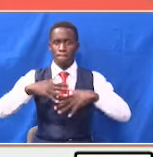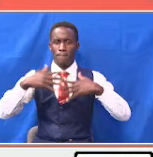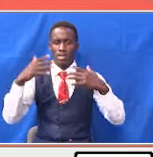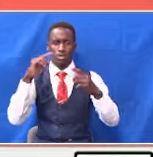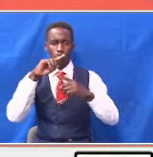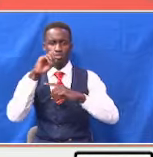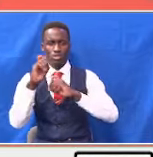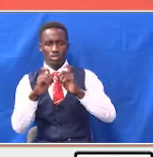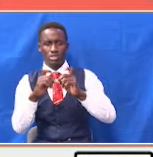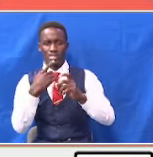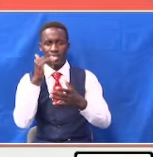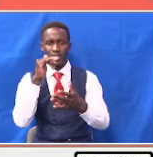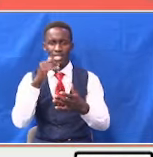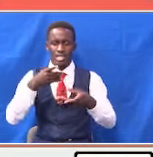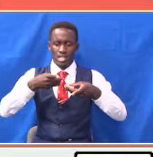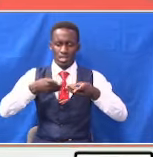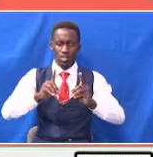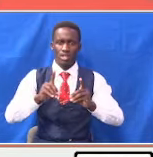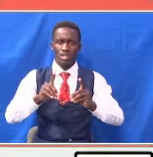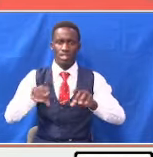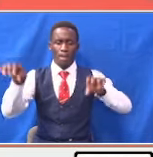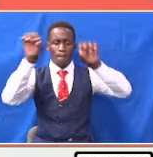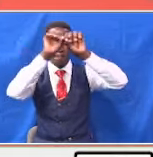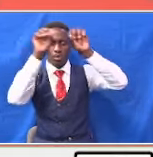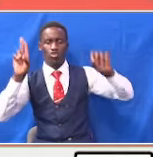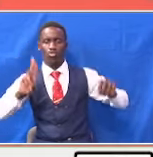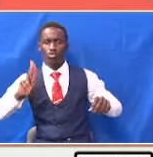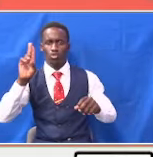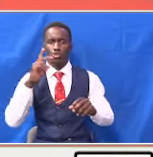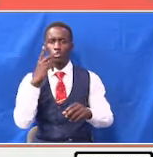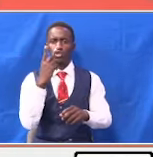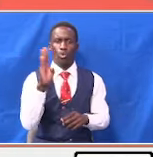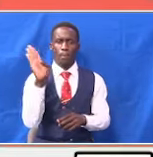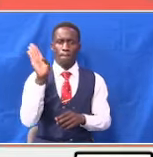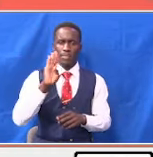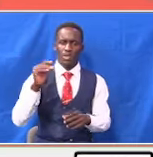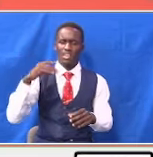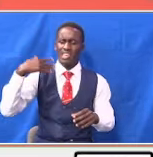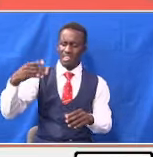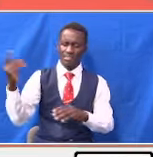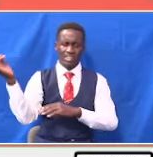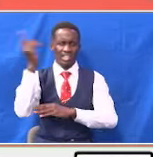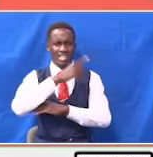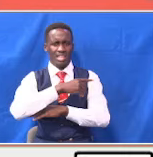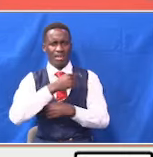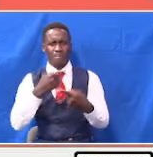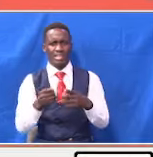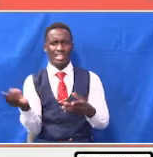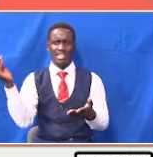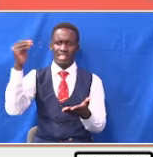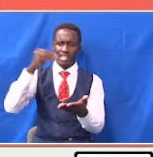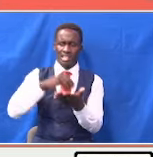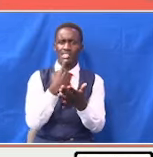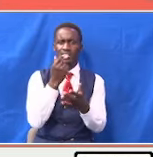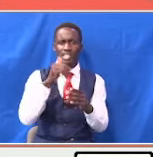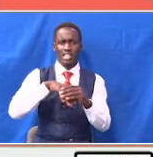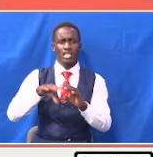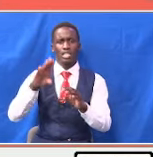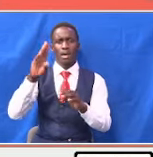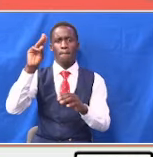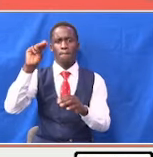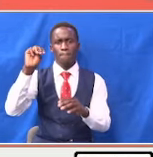said during President Uhuru, 2 billion every day. It is being repeated by